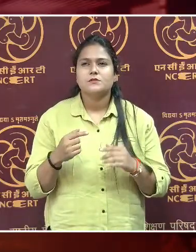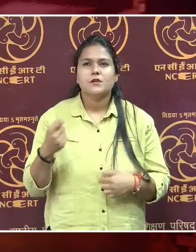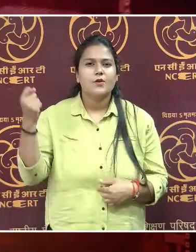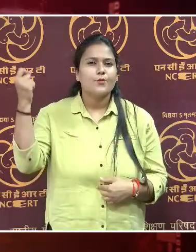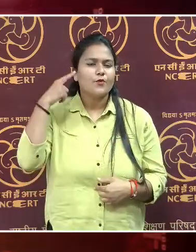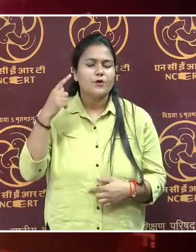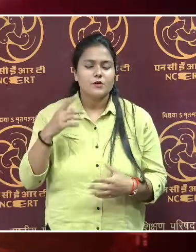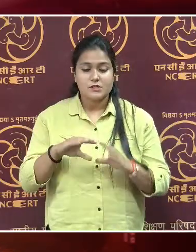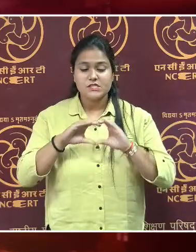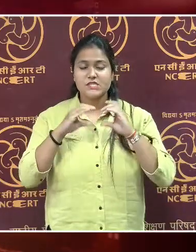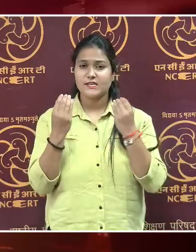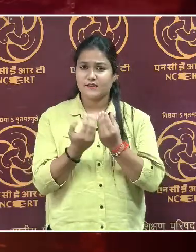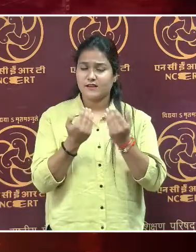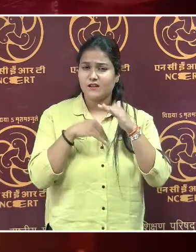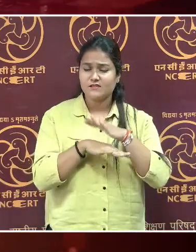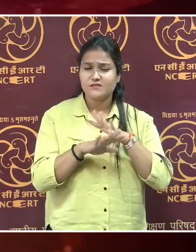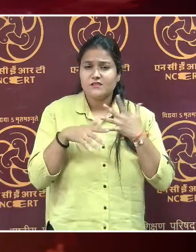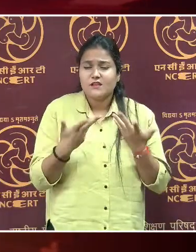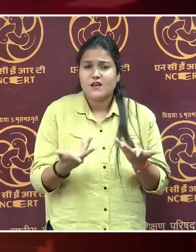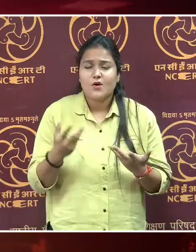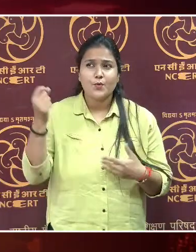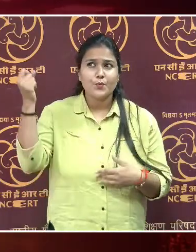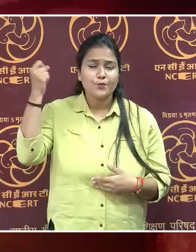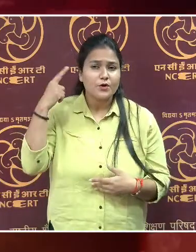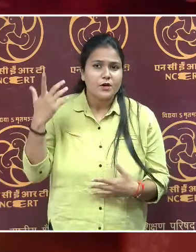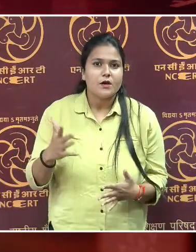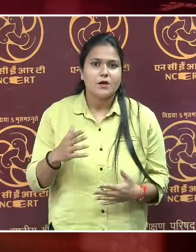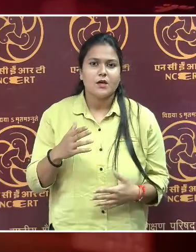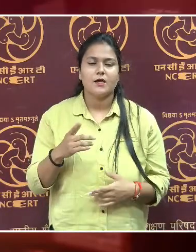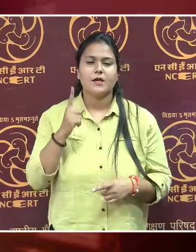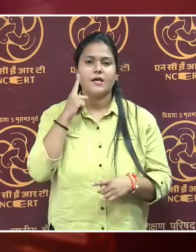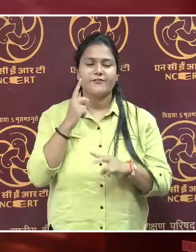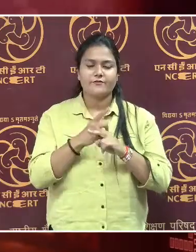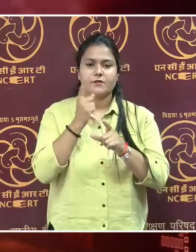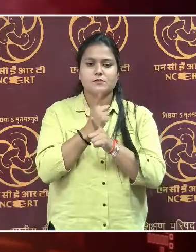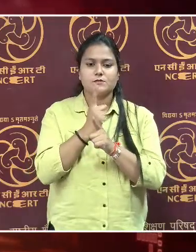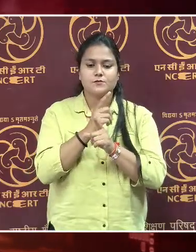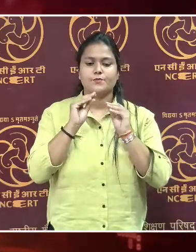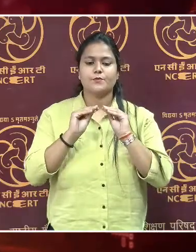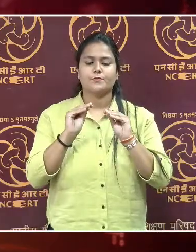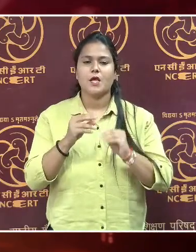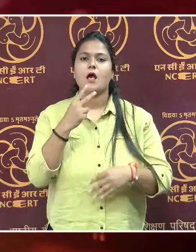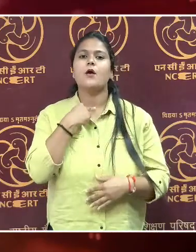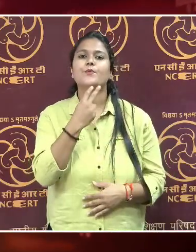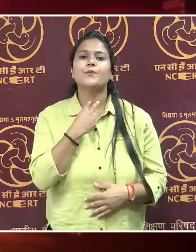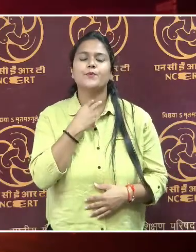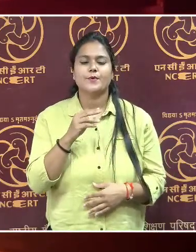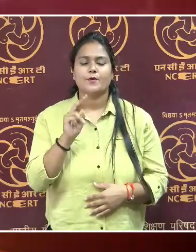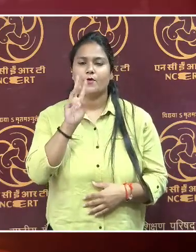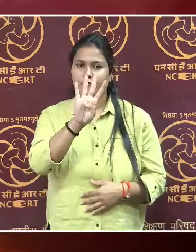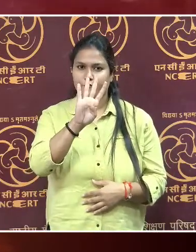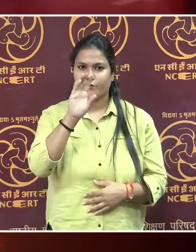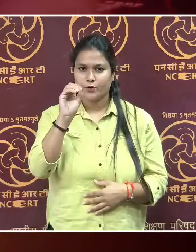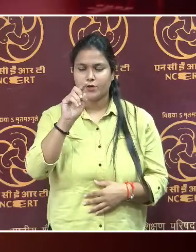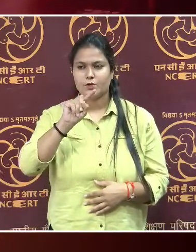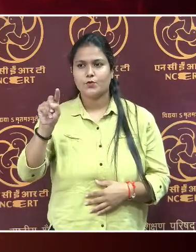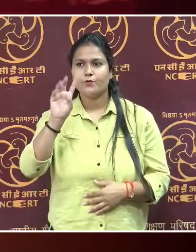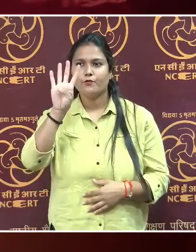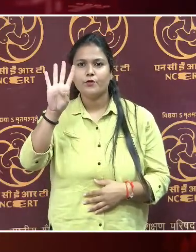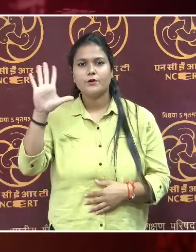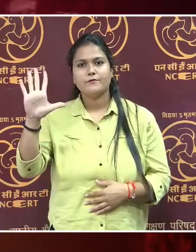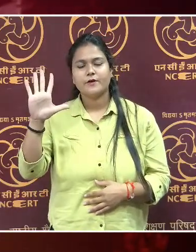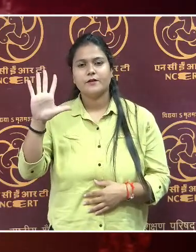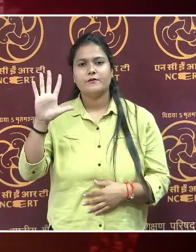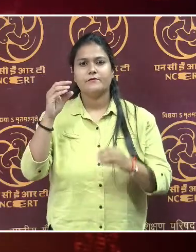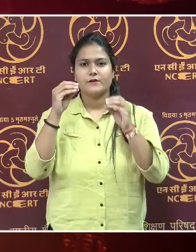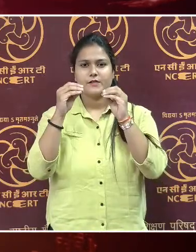in a classroom. So if a teacher is speaking at an intensity of 40 to 45 dB, and if a child has severe